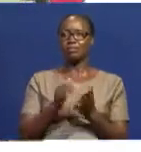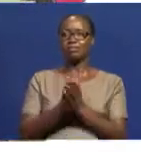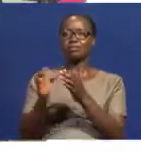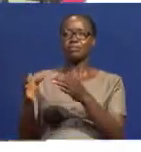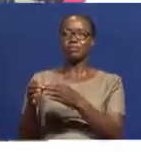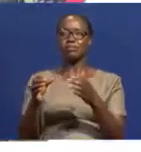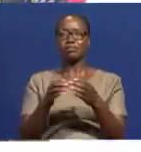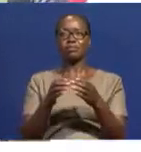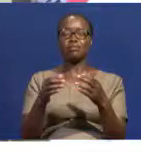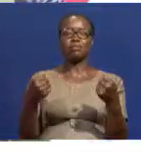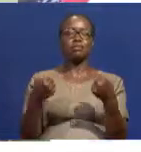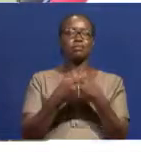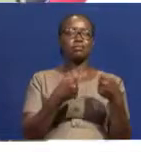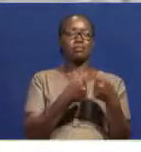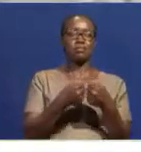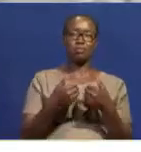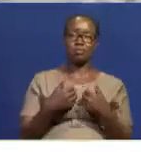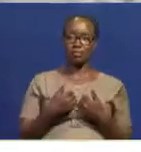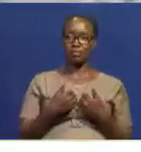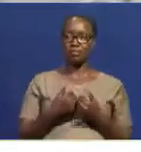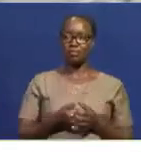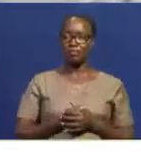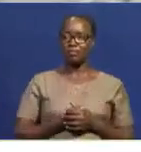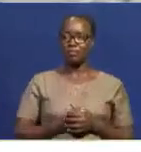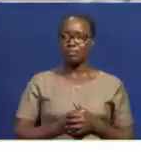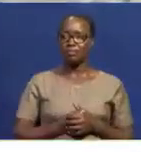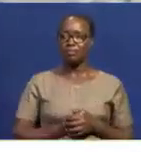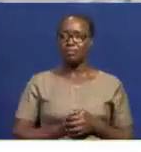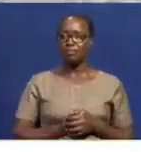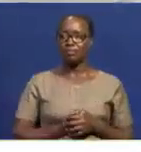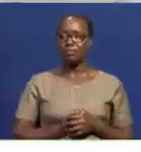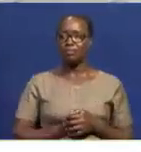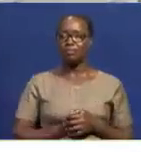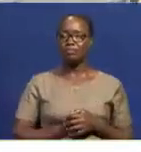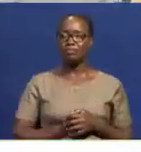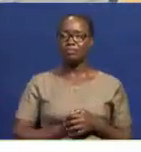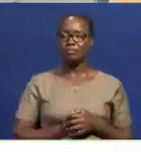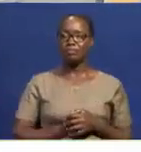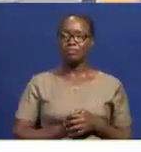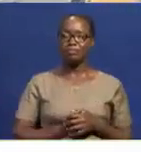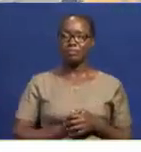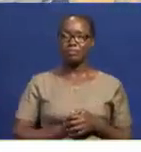organization of the matches that we have. Achola Simon, Channel One Sport, Kisumu County.